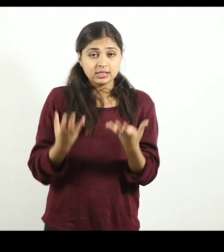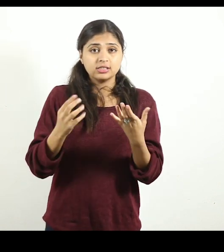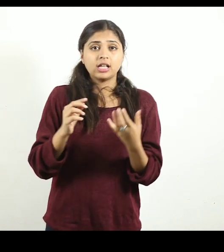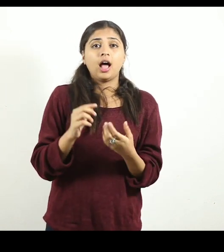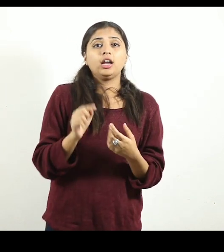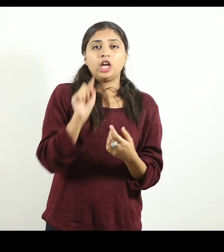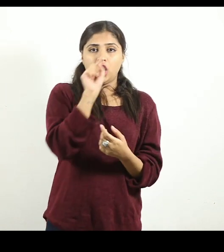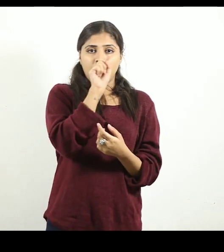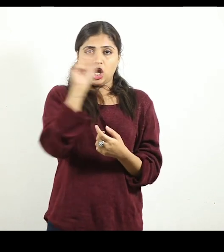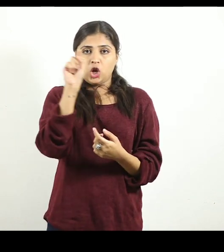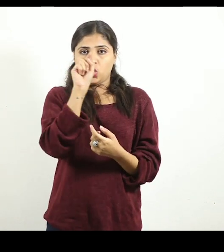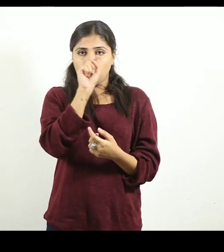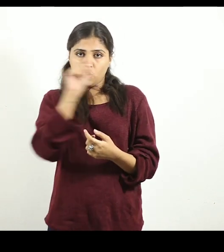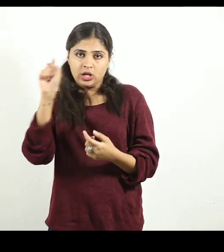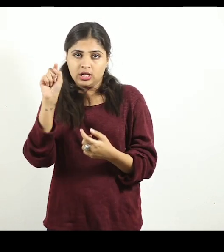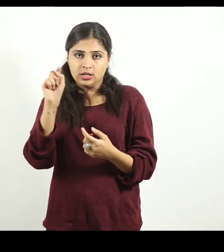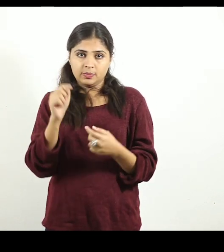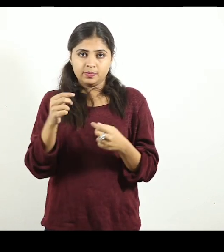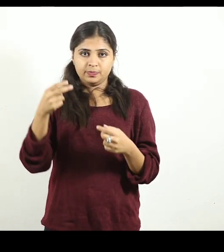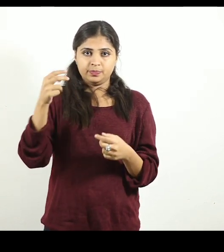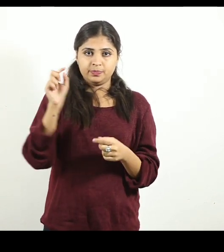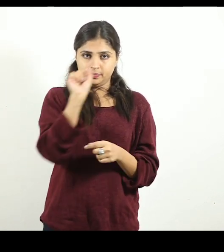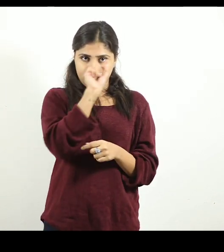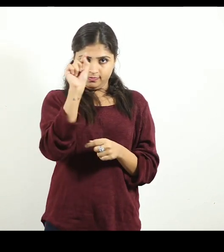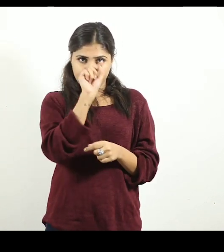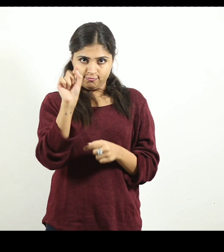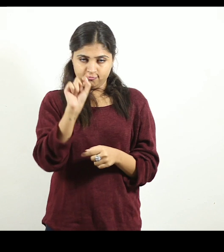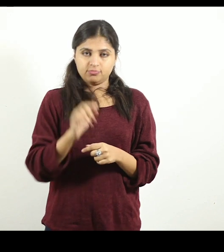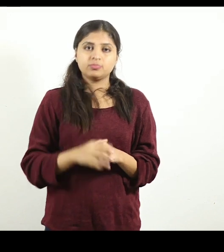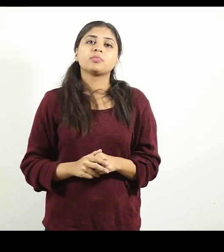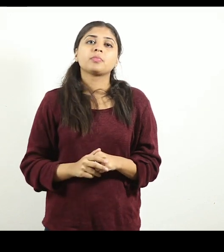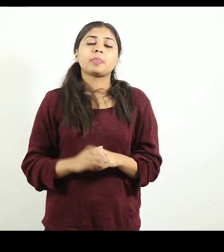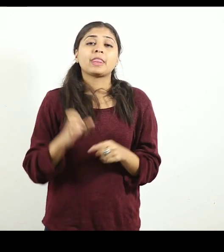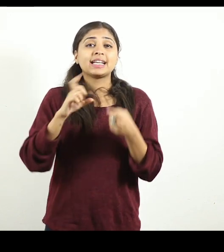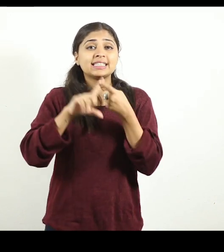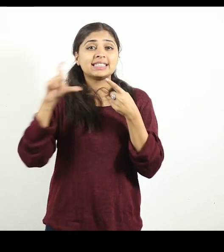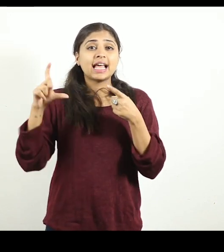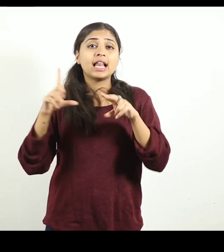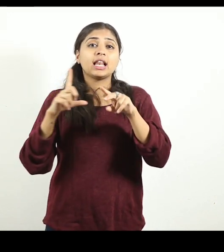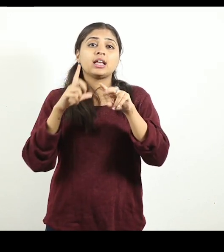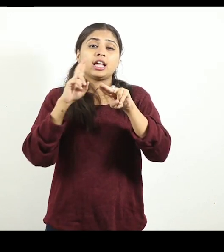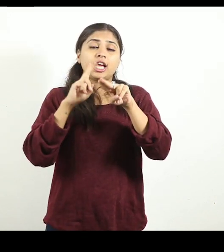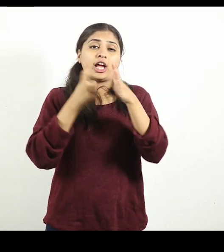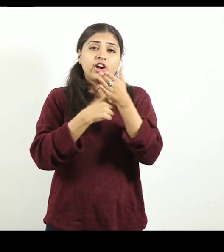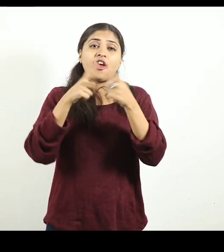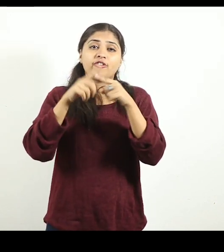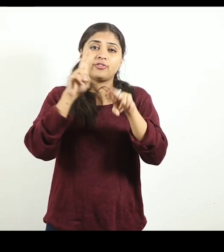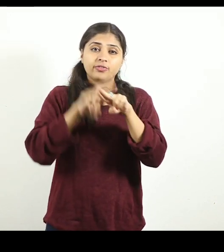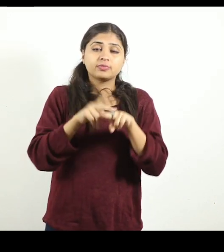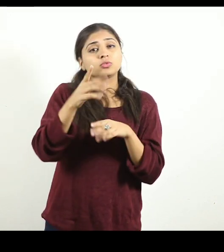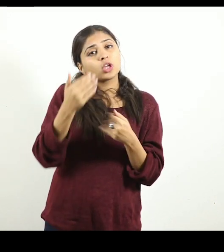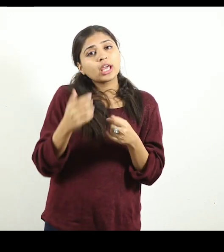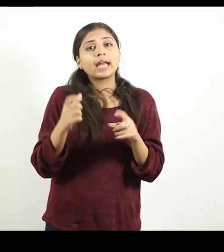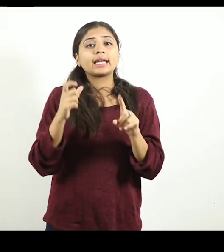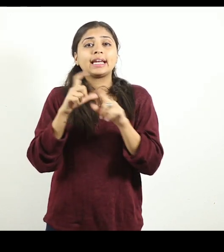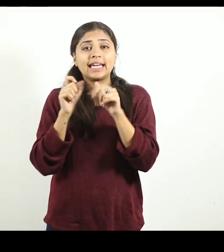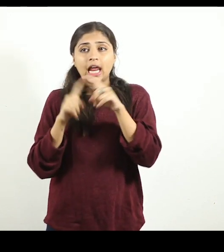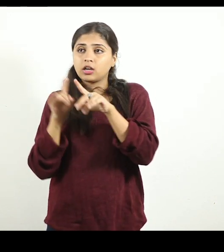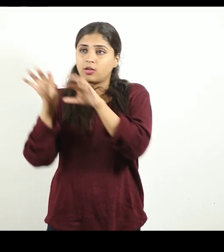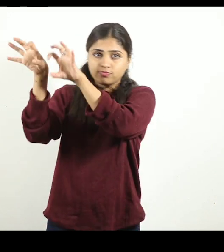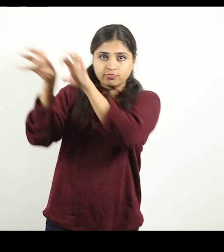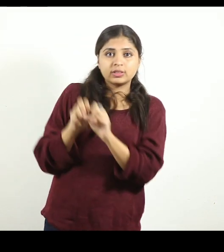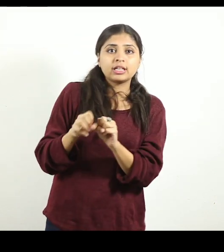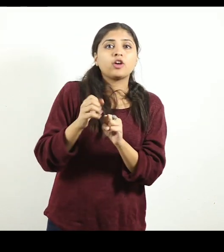sign. Cell reference. You can refer to the data in worksheet cells by including cell reference